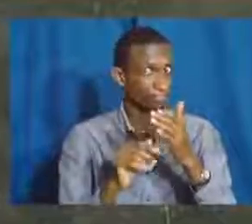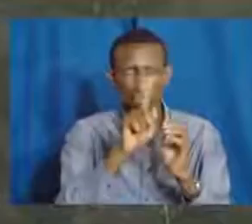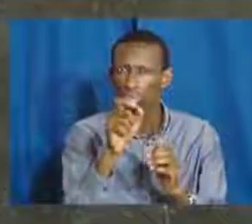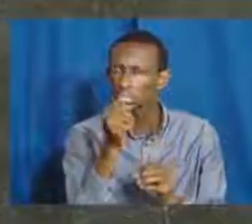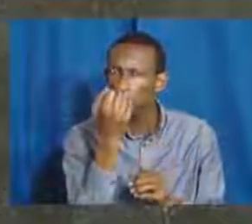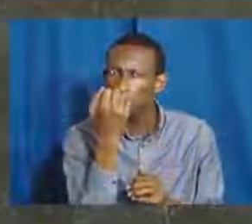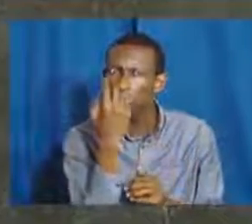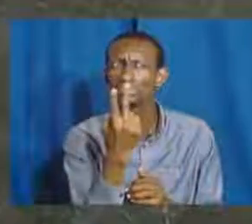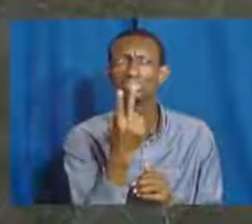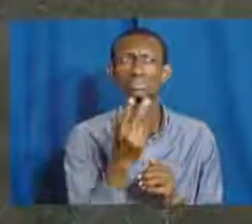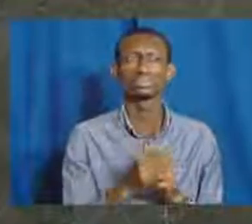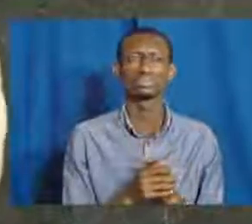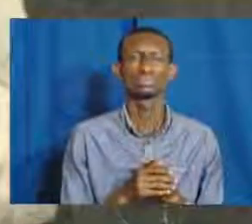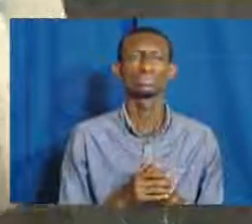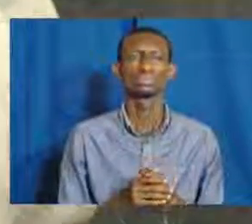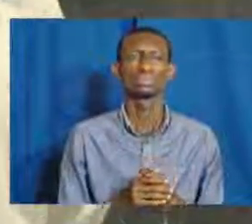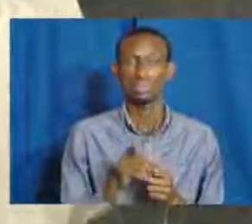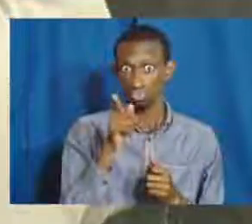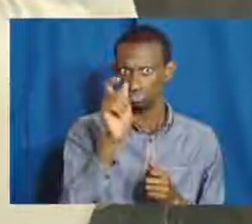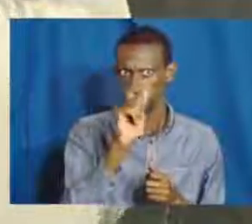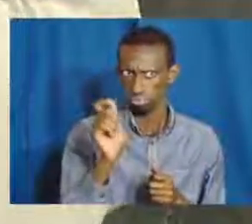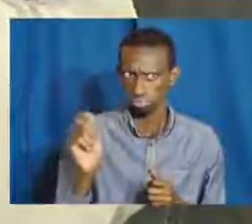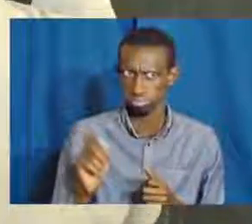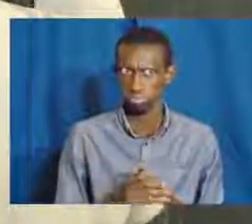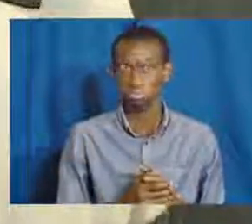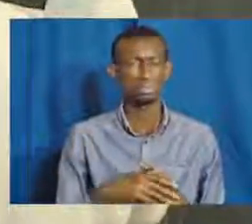you write the electronic configuration